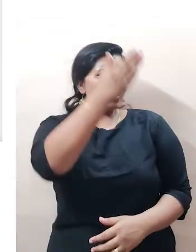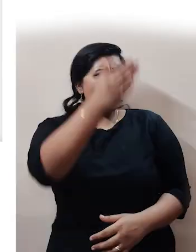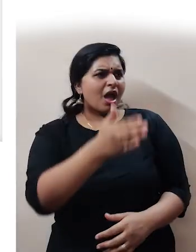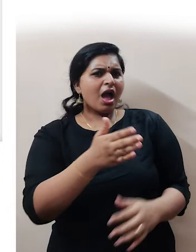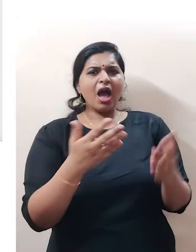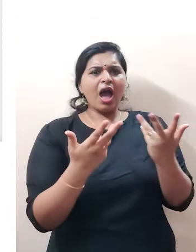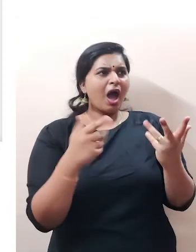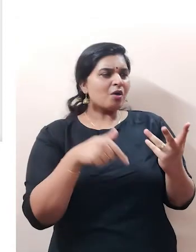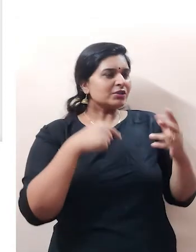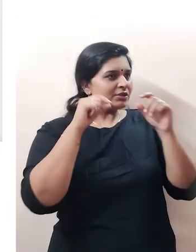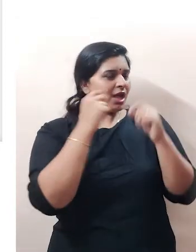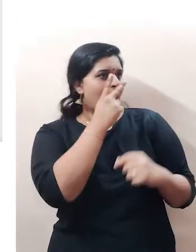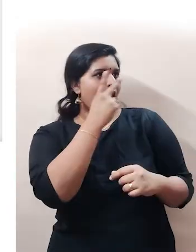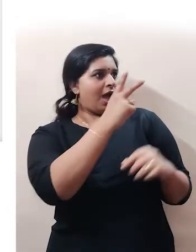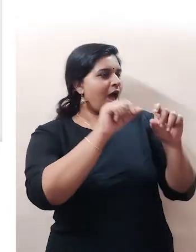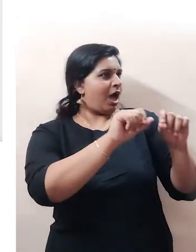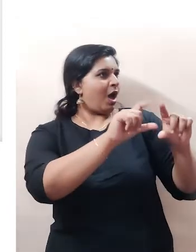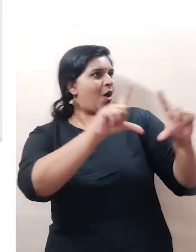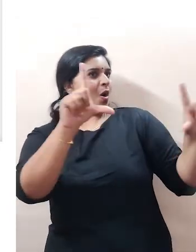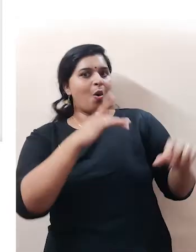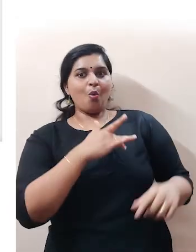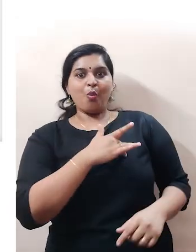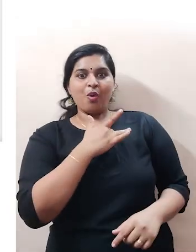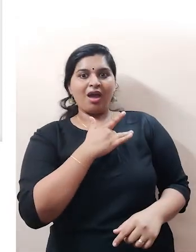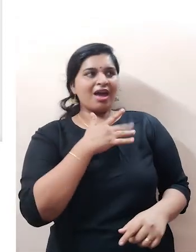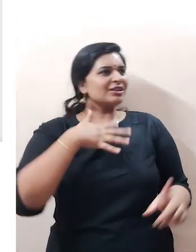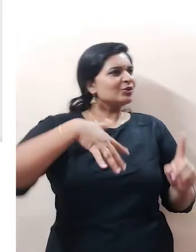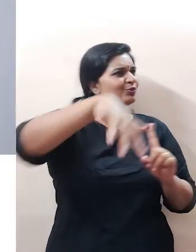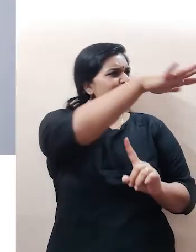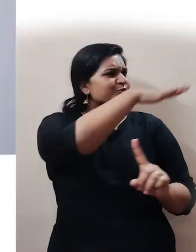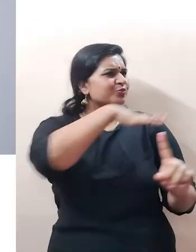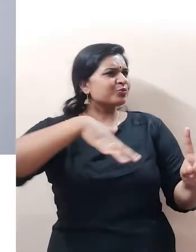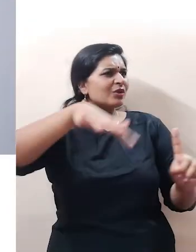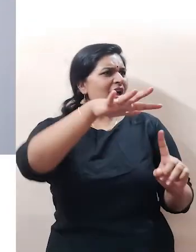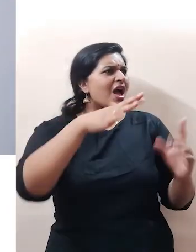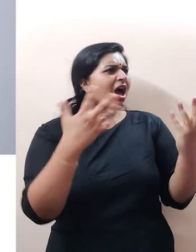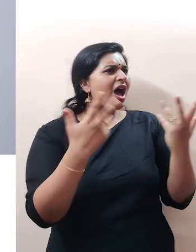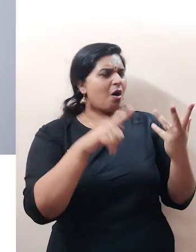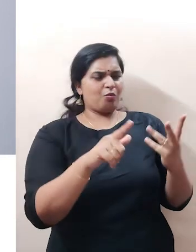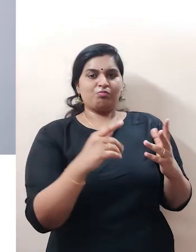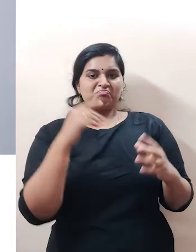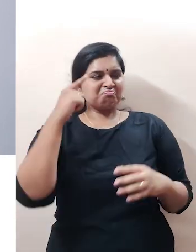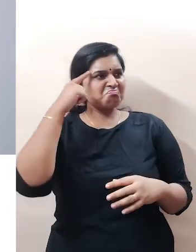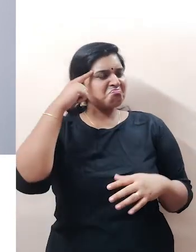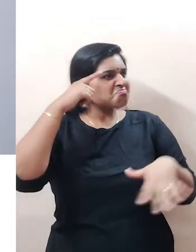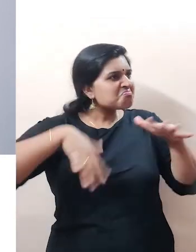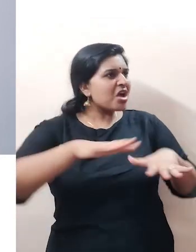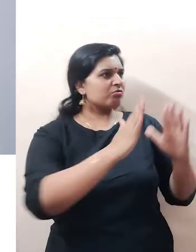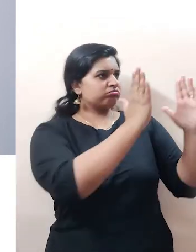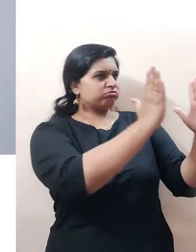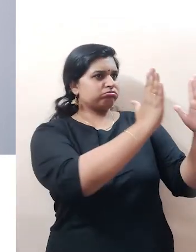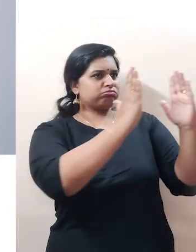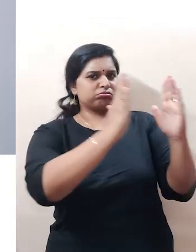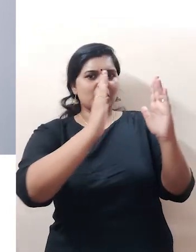the use of perpendicular lines as well as the flattening of volume. Subramanyan's approach to space is structured